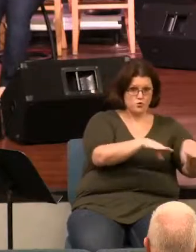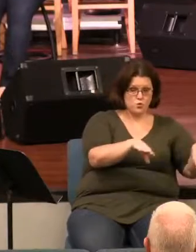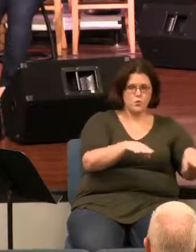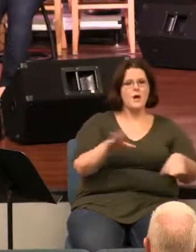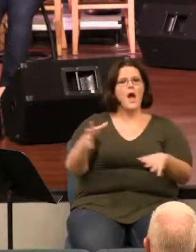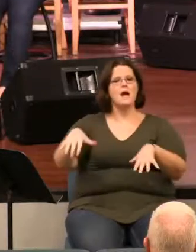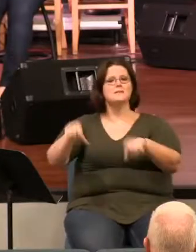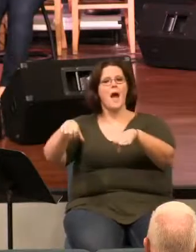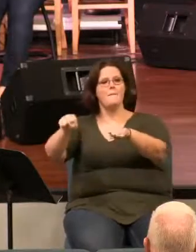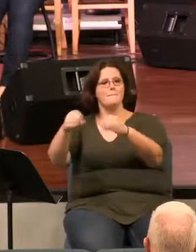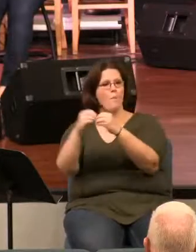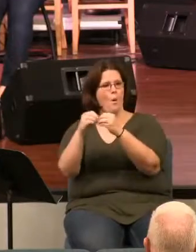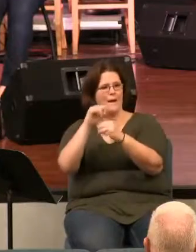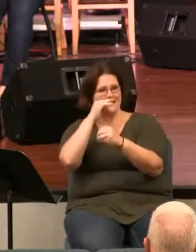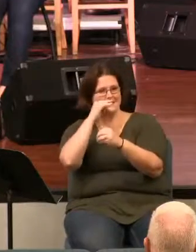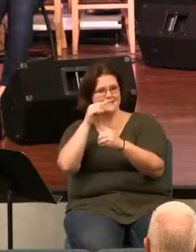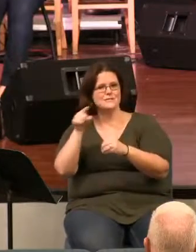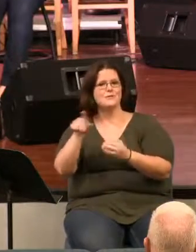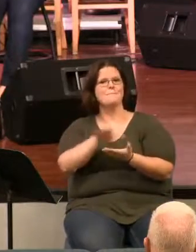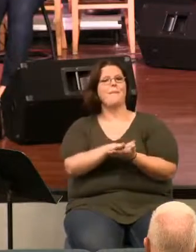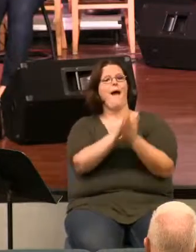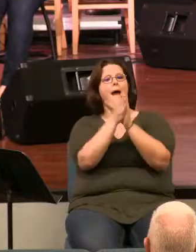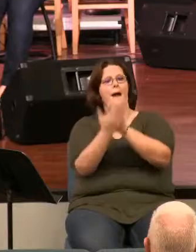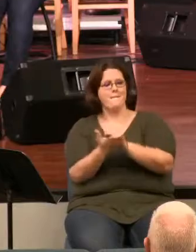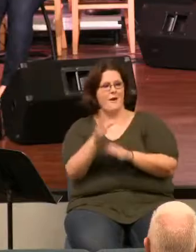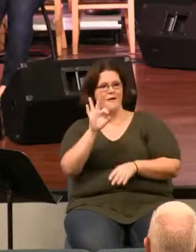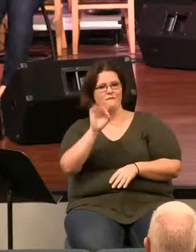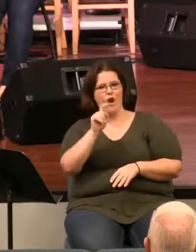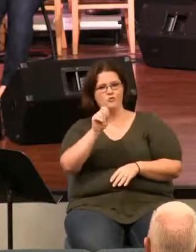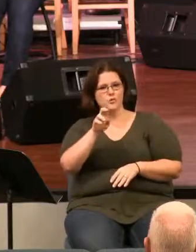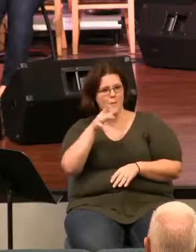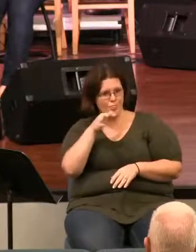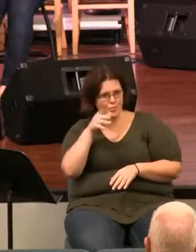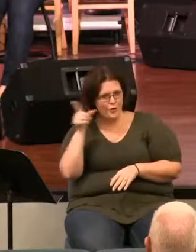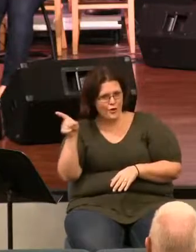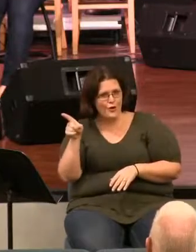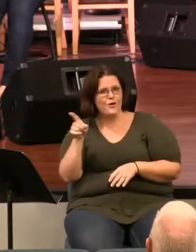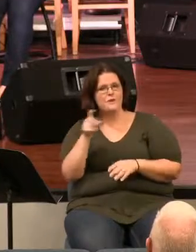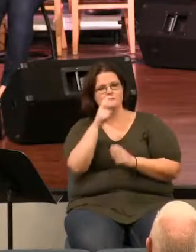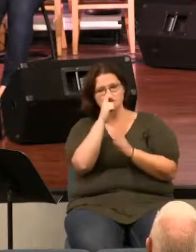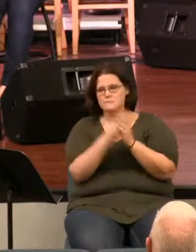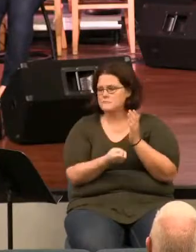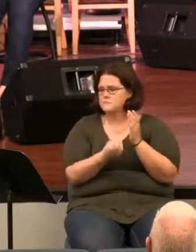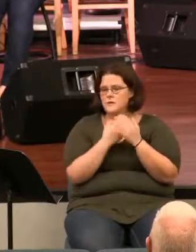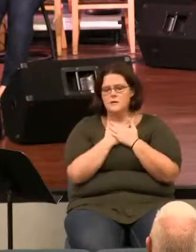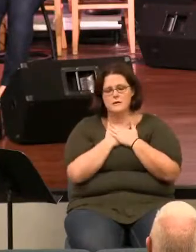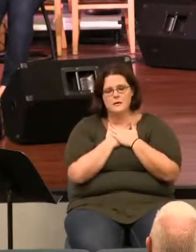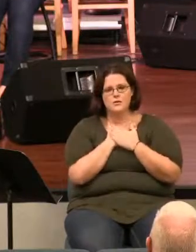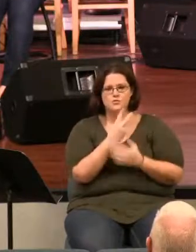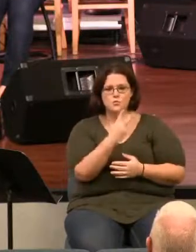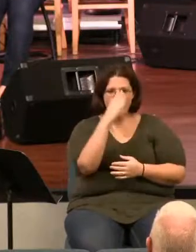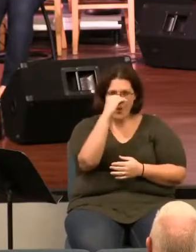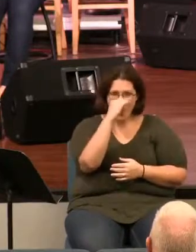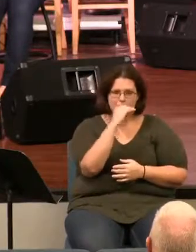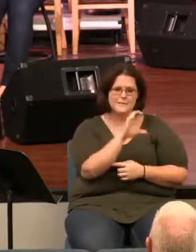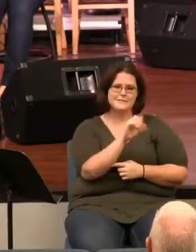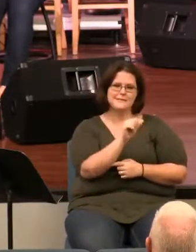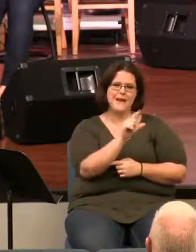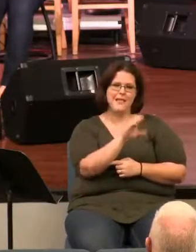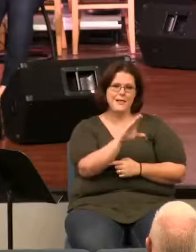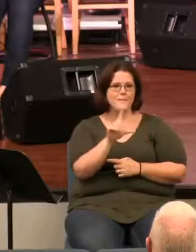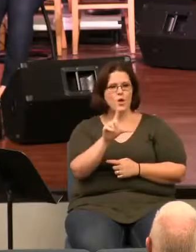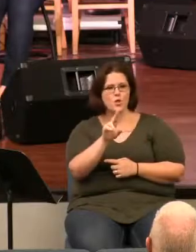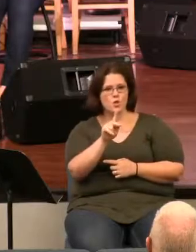were grown, she entered into foster mom business and fell in love with the first 2 boys, Caleb and